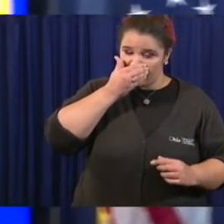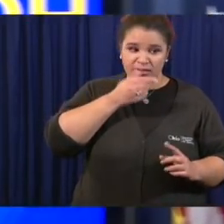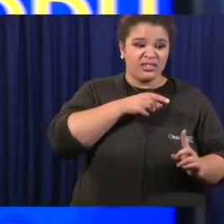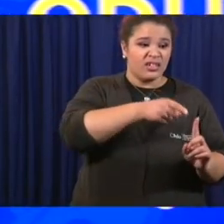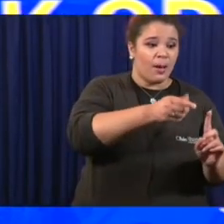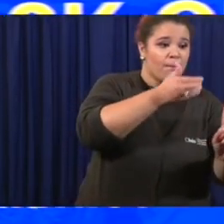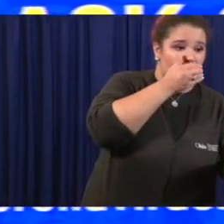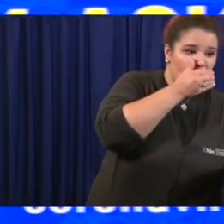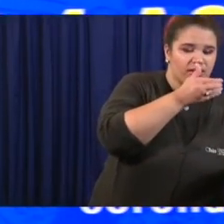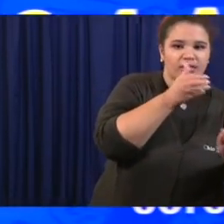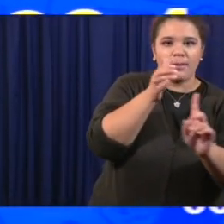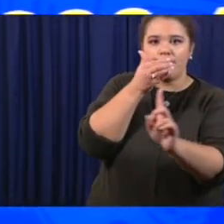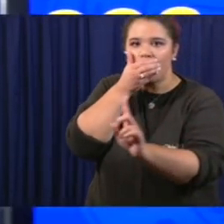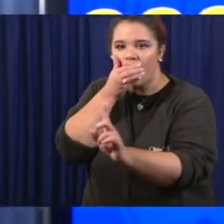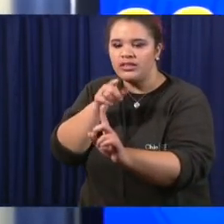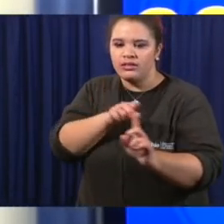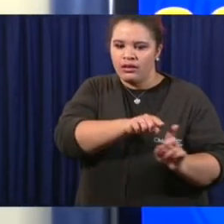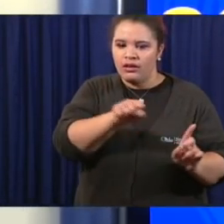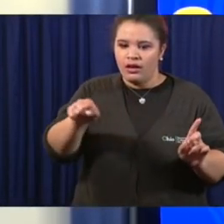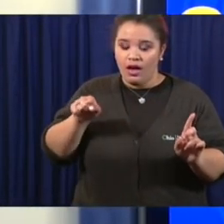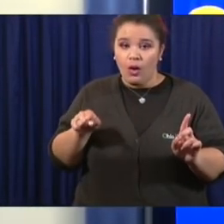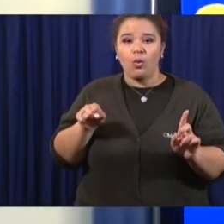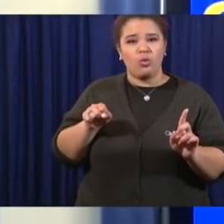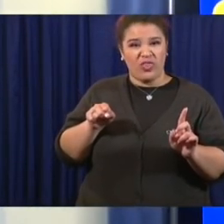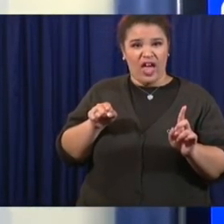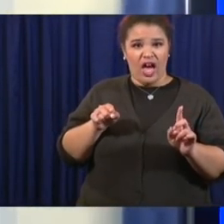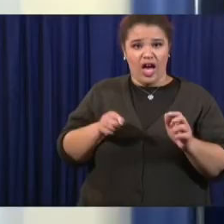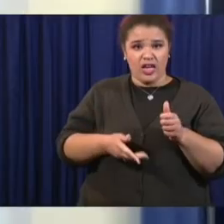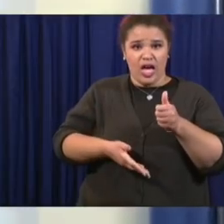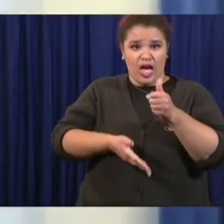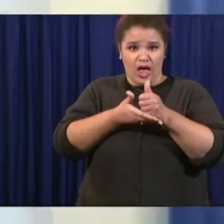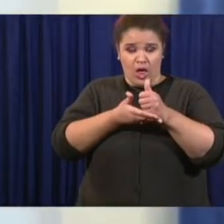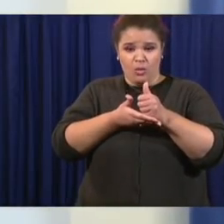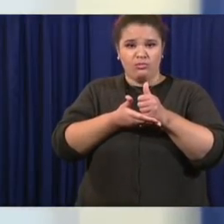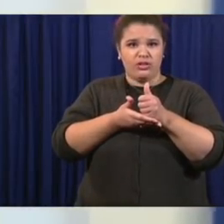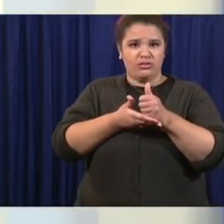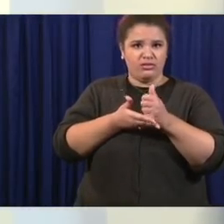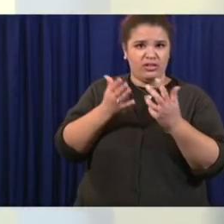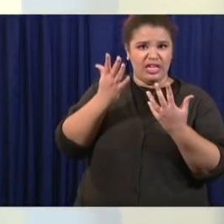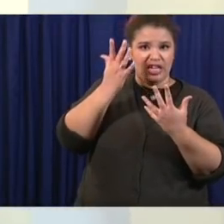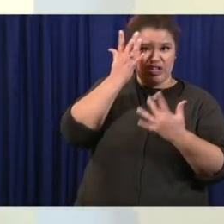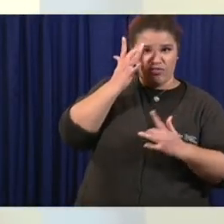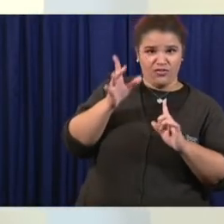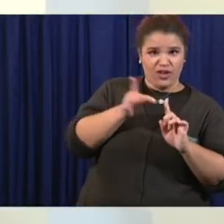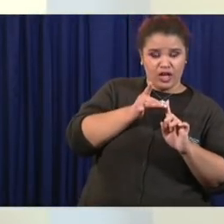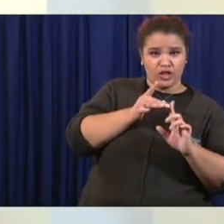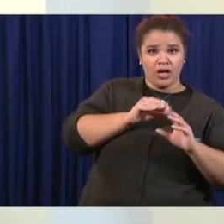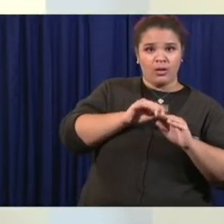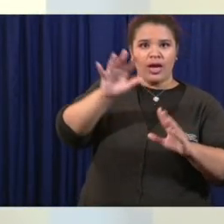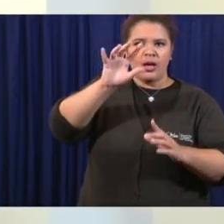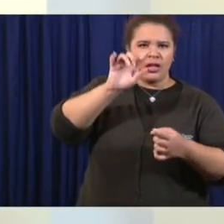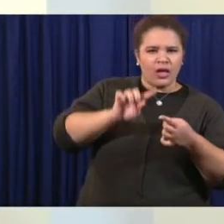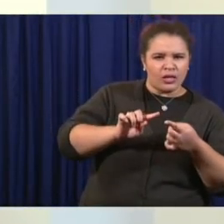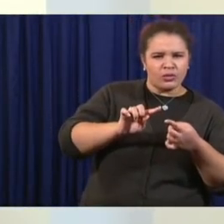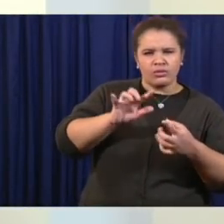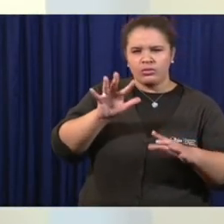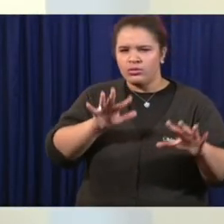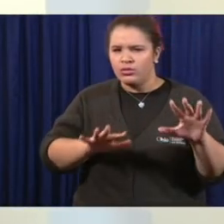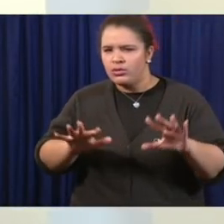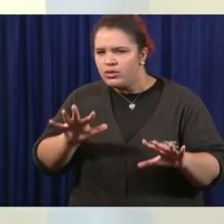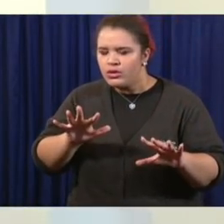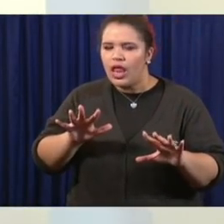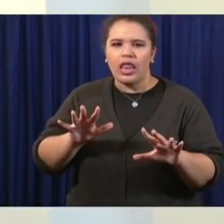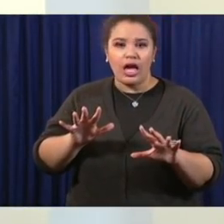help decrease infection, and if this does go well for a few weeks with a lot of people wearing masks and infections don't go up